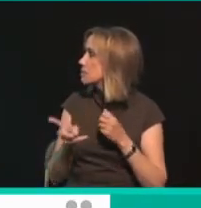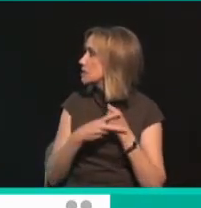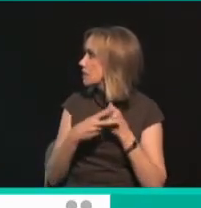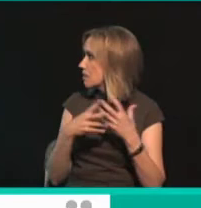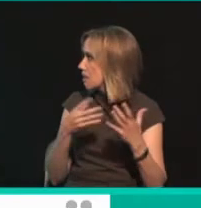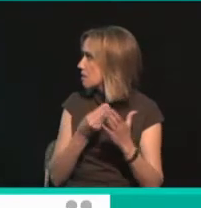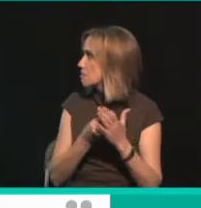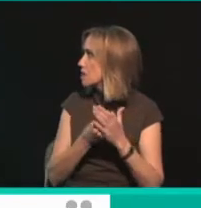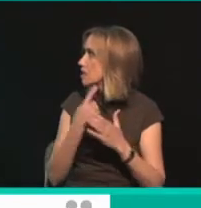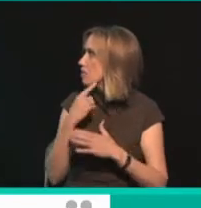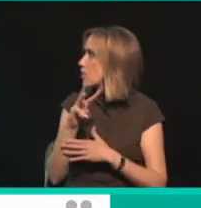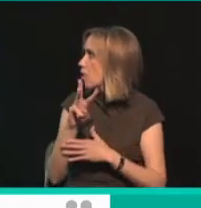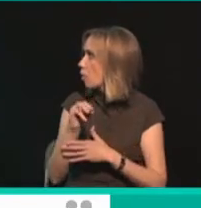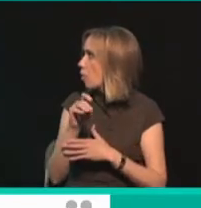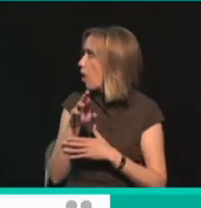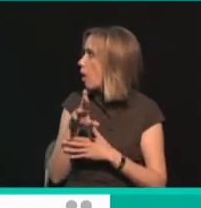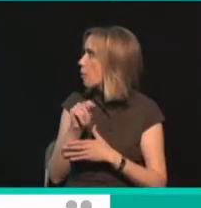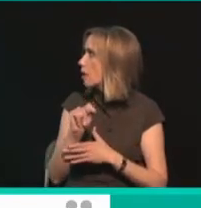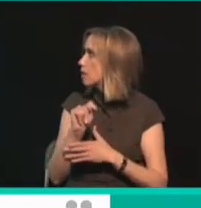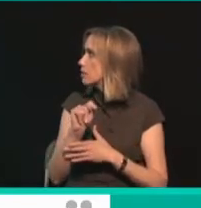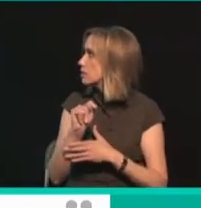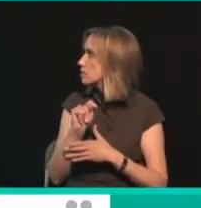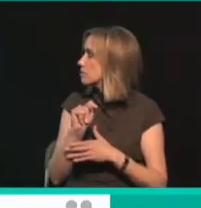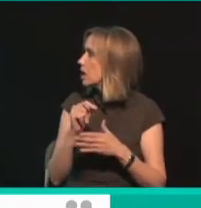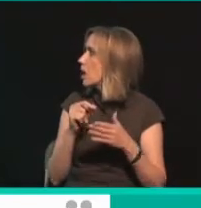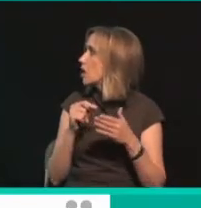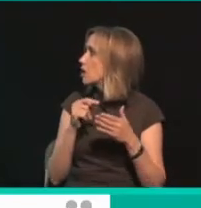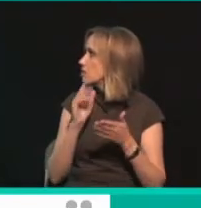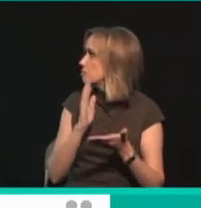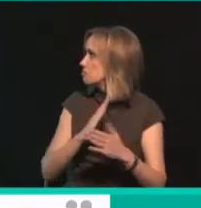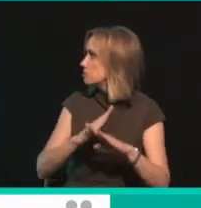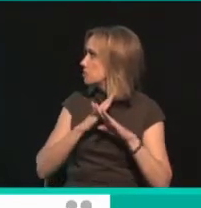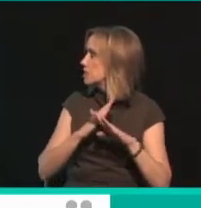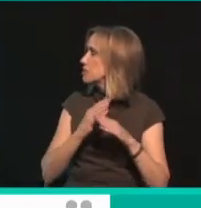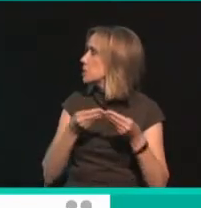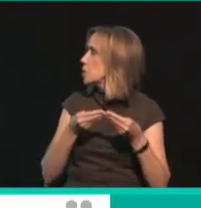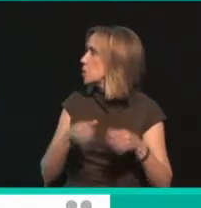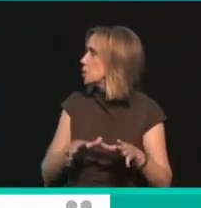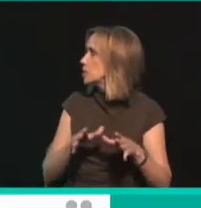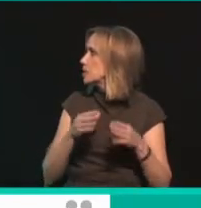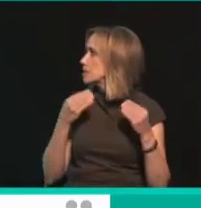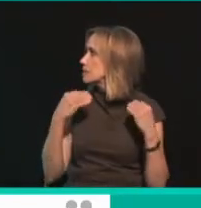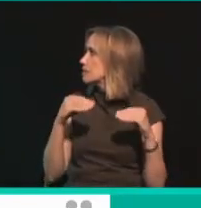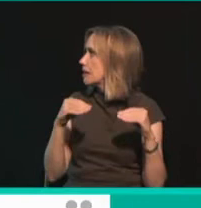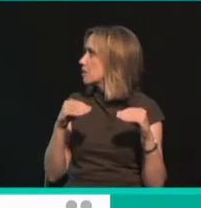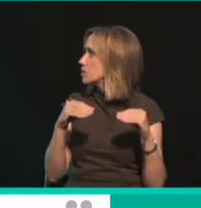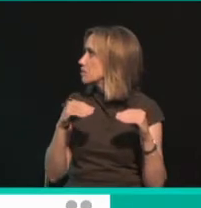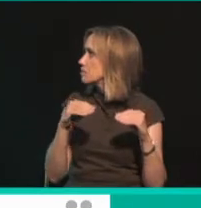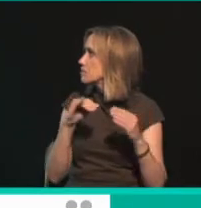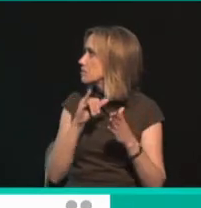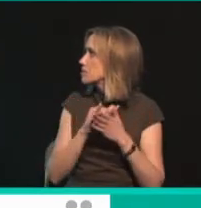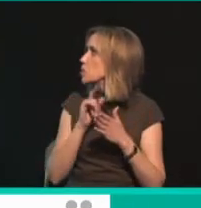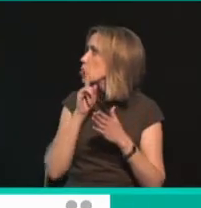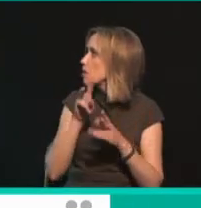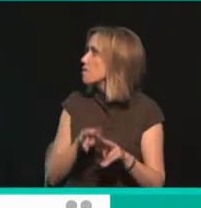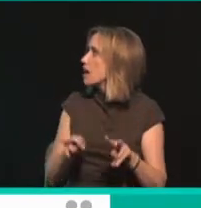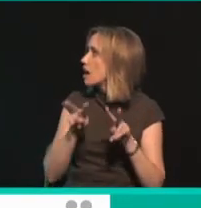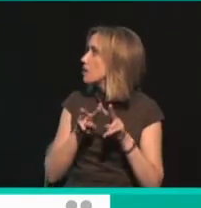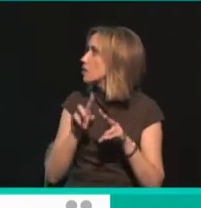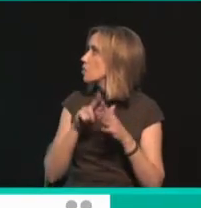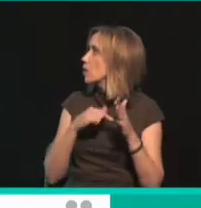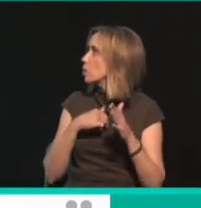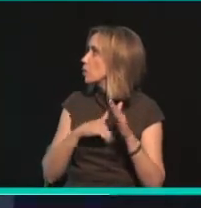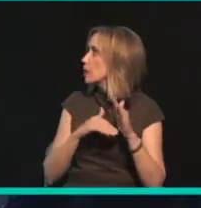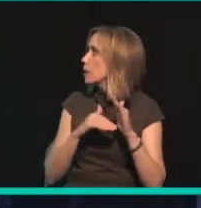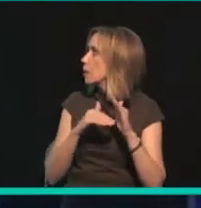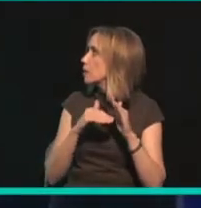Walmart and stops us losing sales. That's the real value of what we have built with a data cafe. And